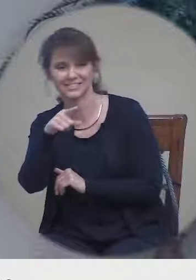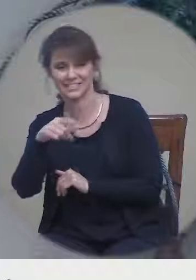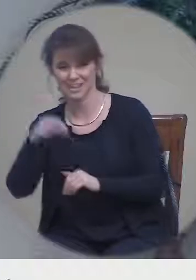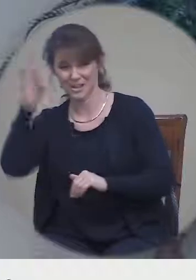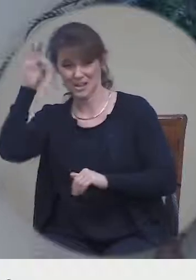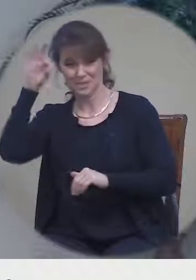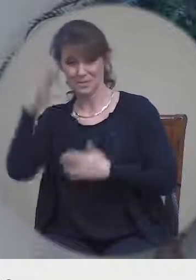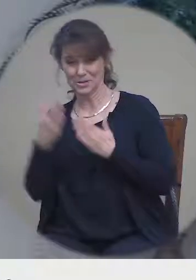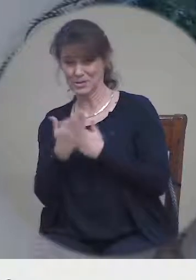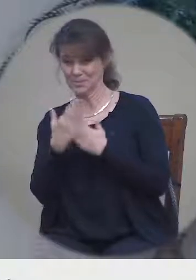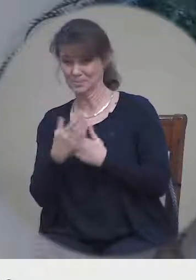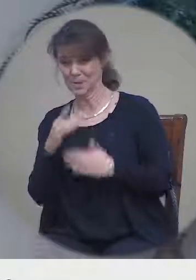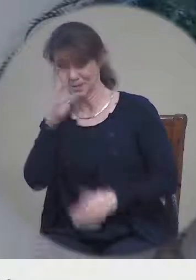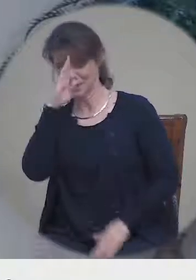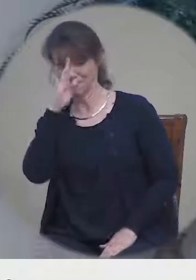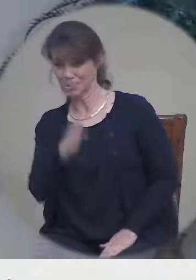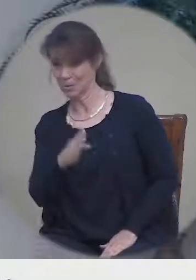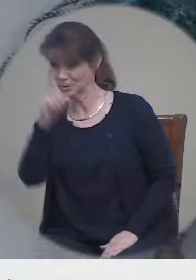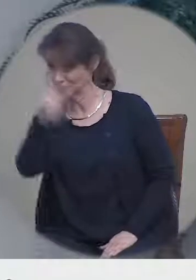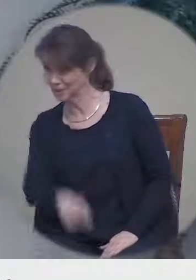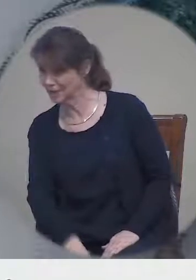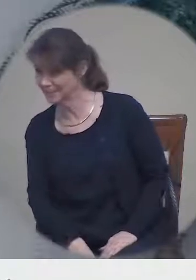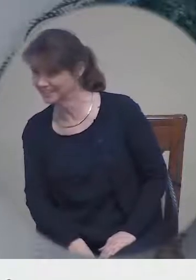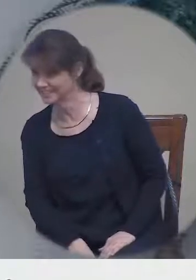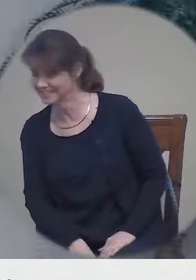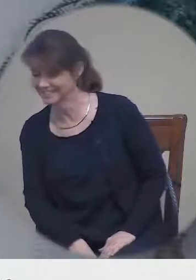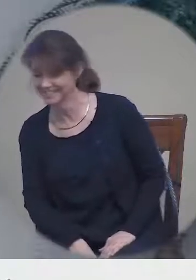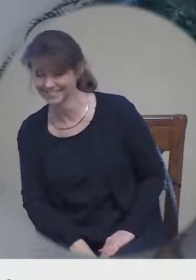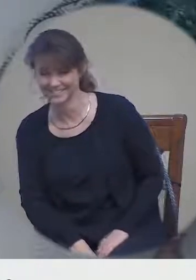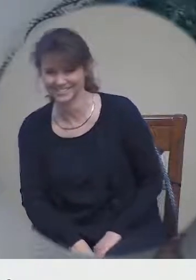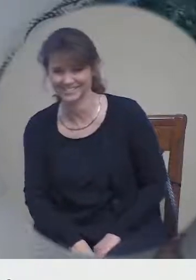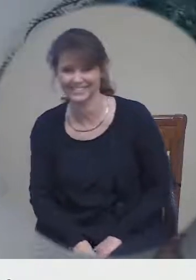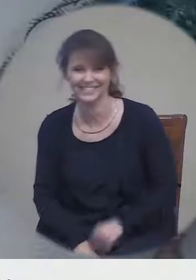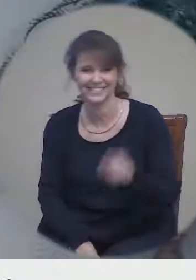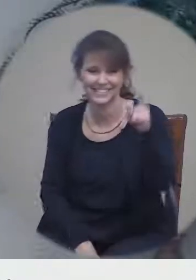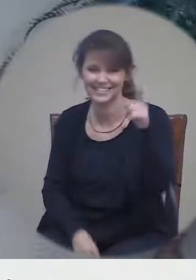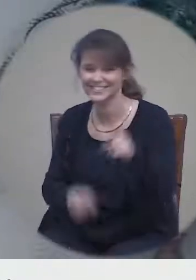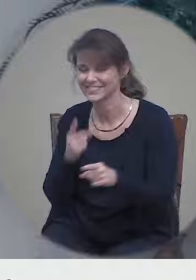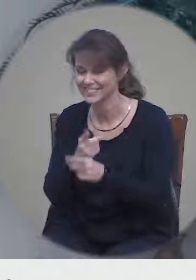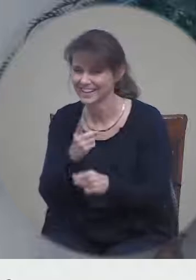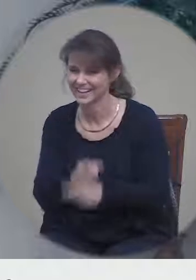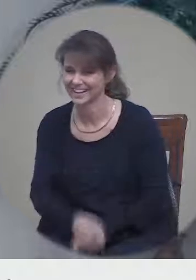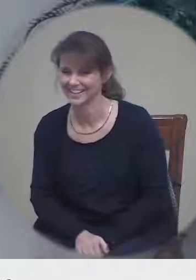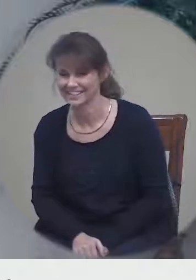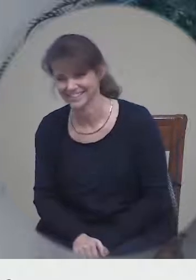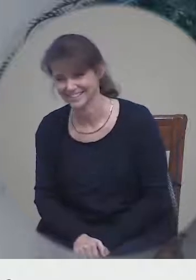That's right. The preacher today said, "Be bold." When David was talking about that,